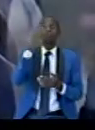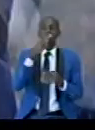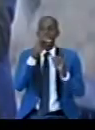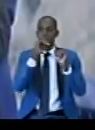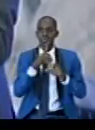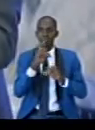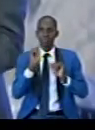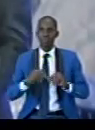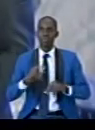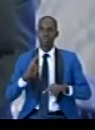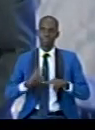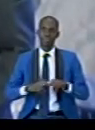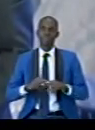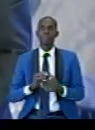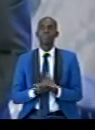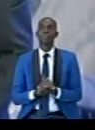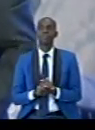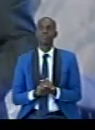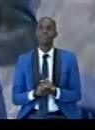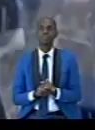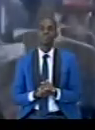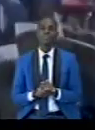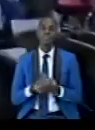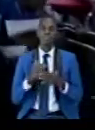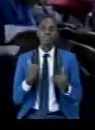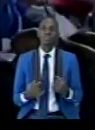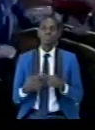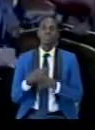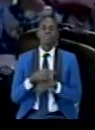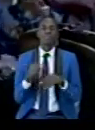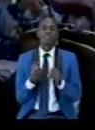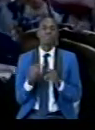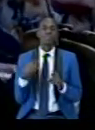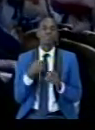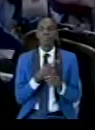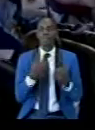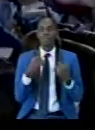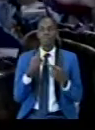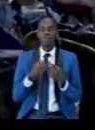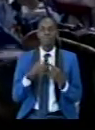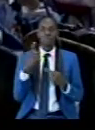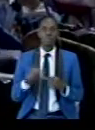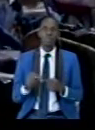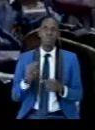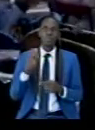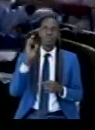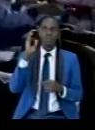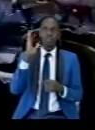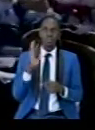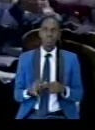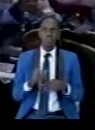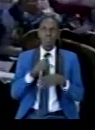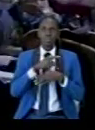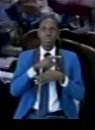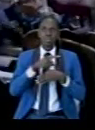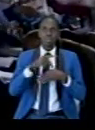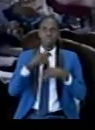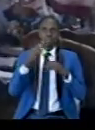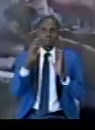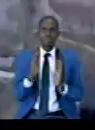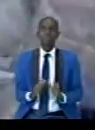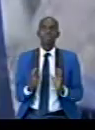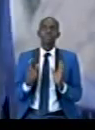You can sit down. Today, as we come to the ministers and professional